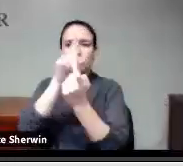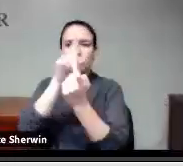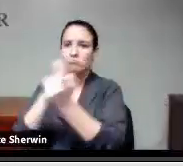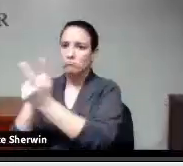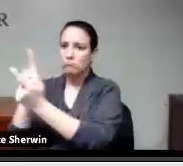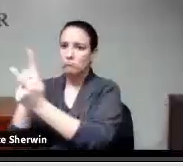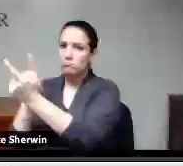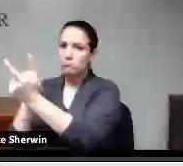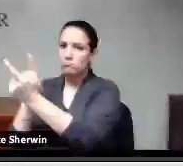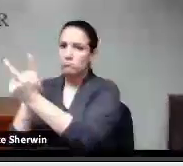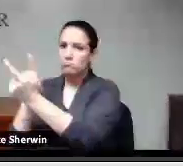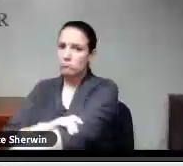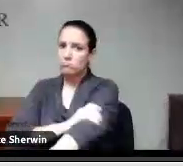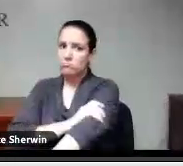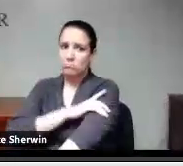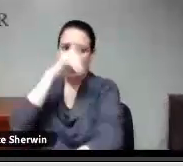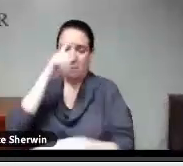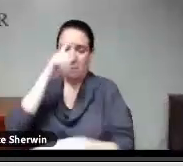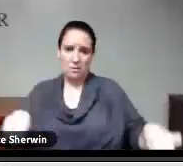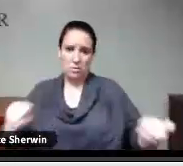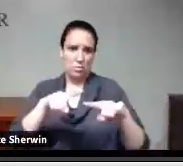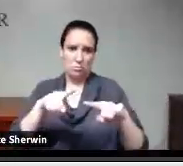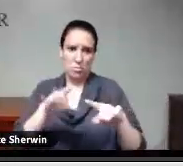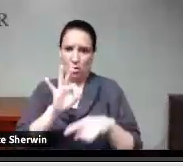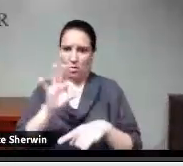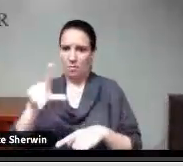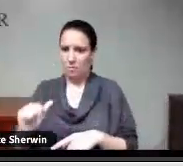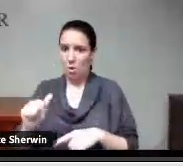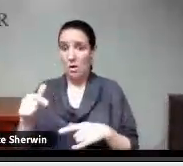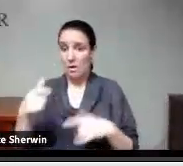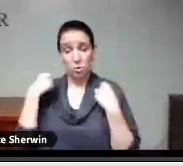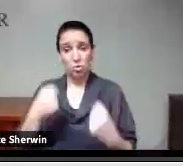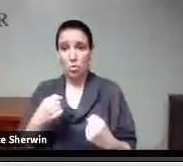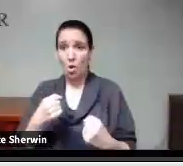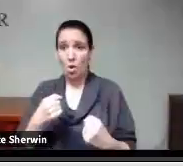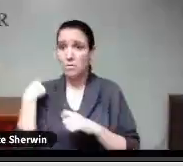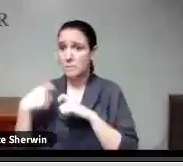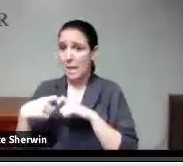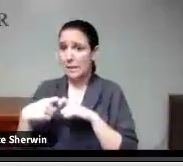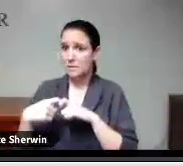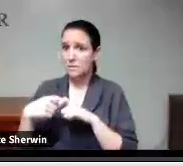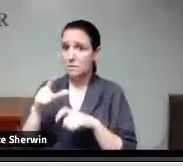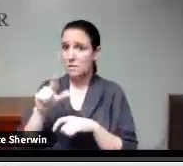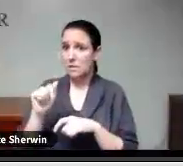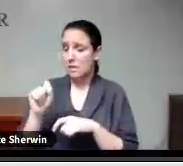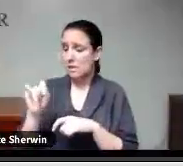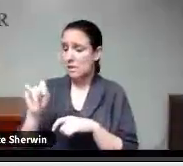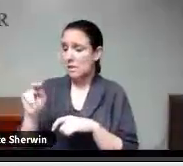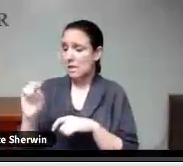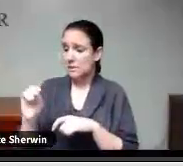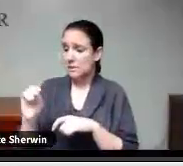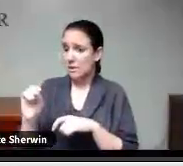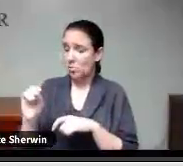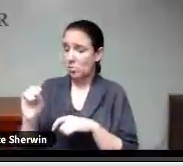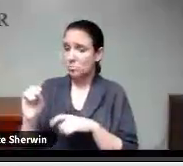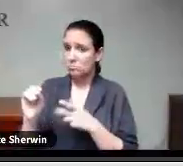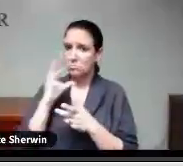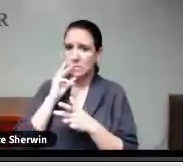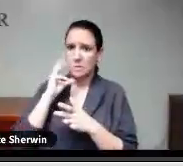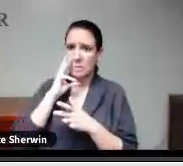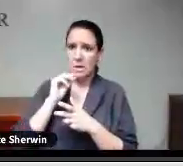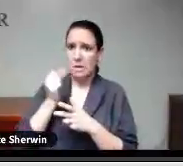especially since you're in Florida and there's such a strong Latino presence in the state of Florida, that you may say, go out and have experiences with at